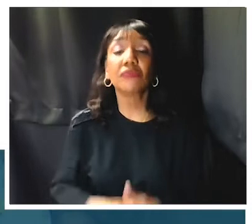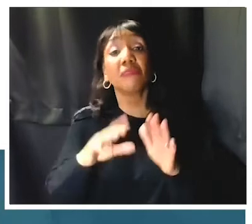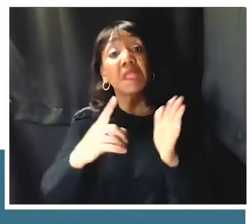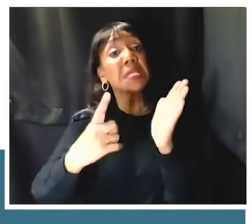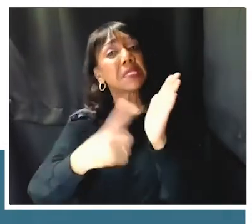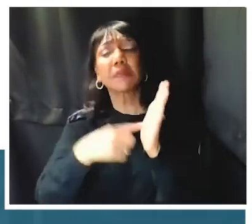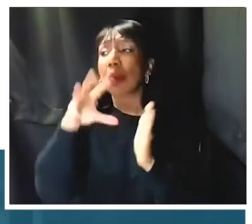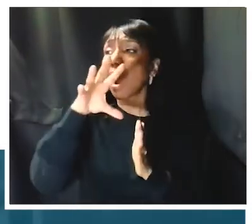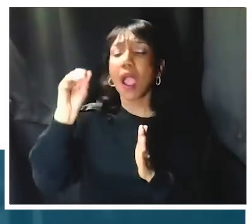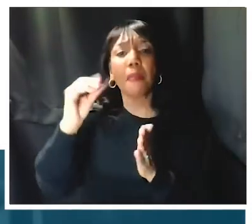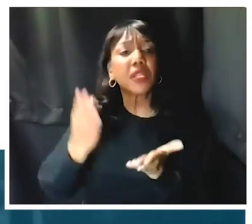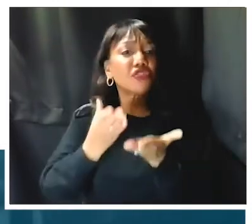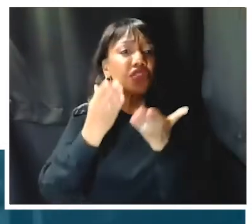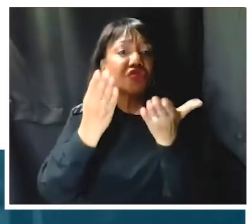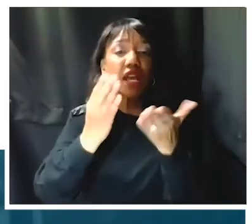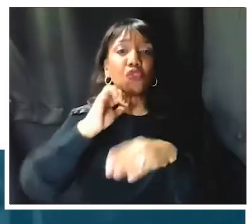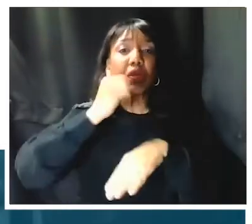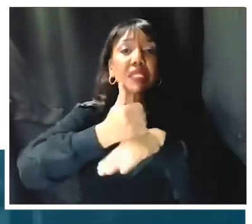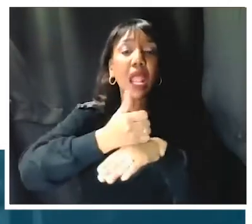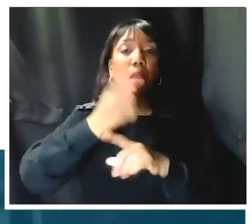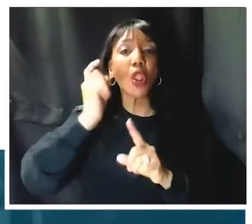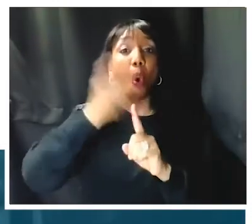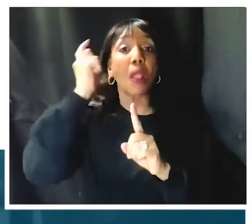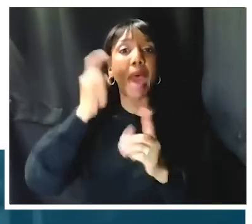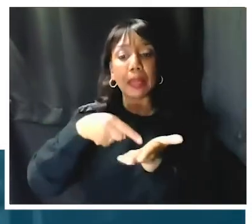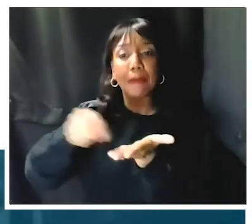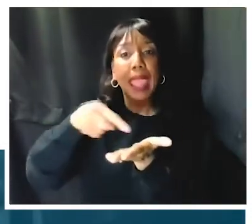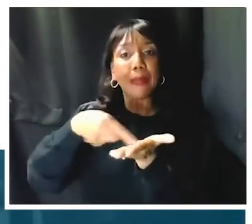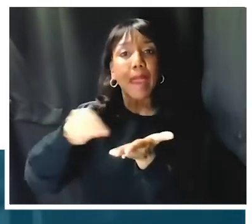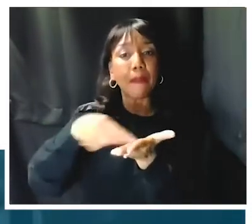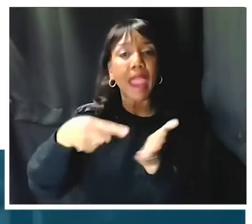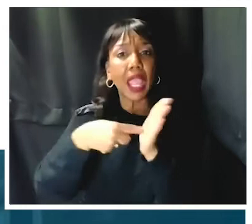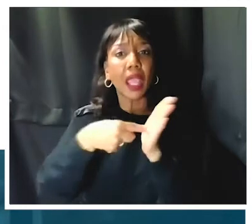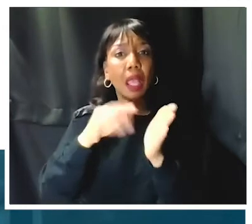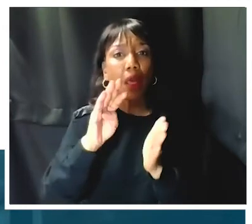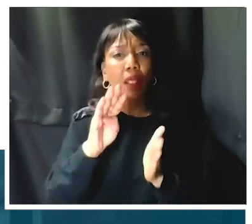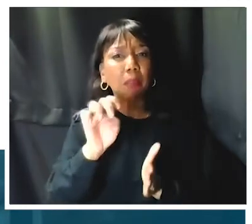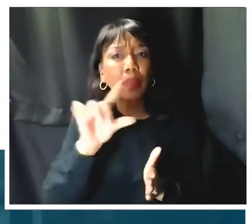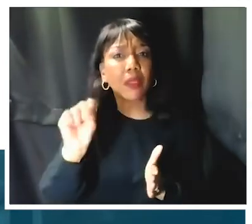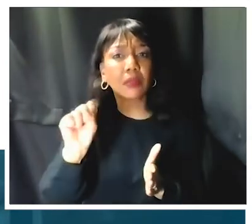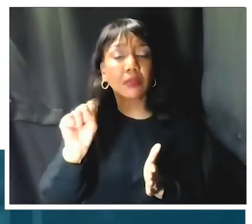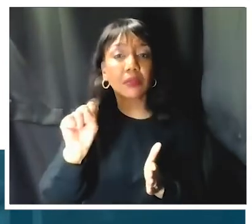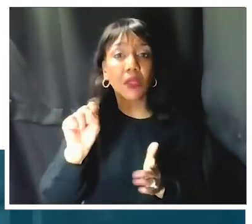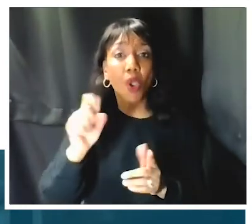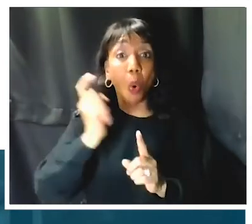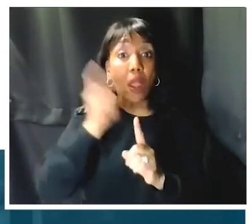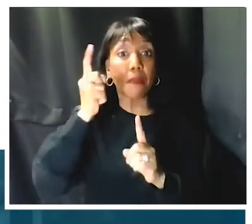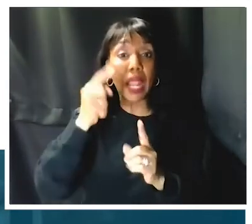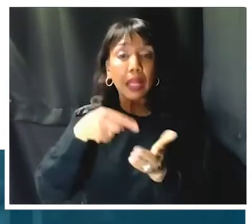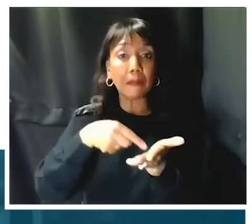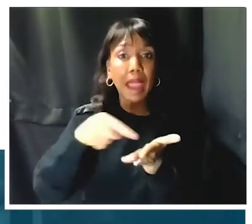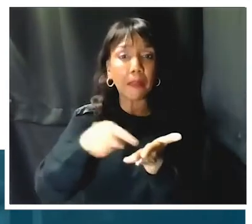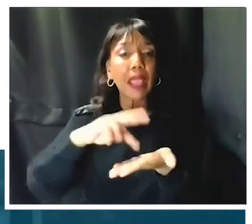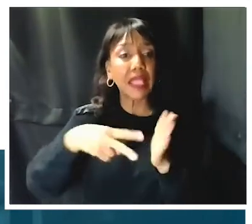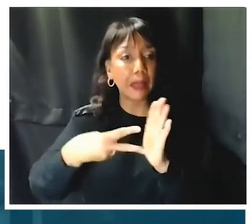Sometimes companies will suggest that you set up an automatic payment to pay your bills. An automatic payment is